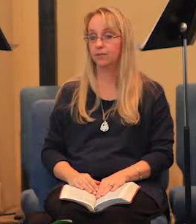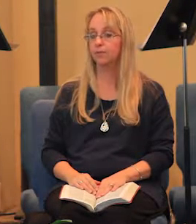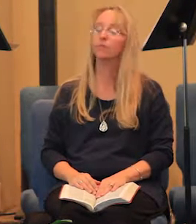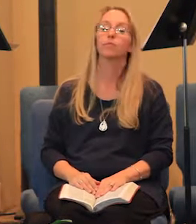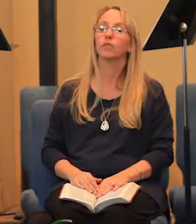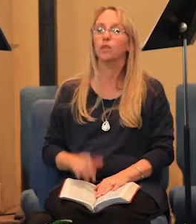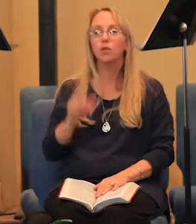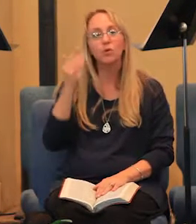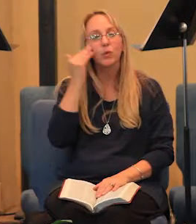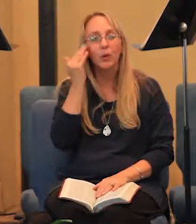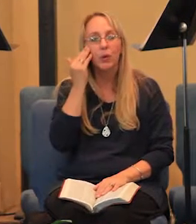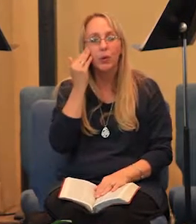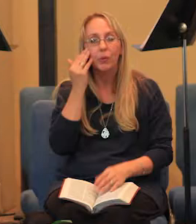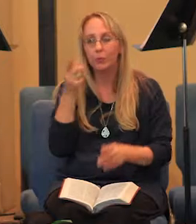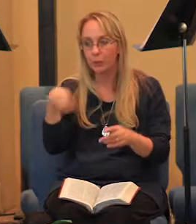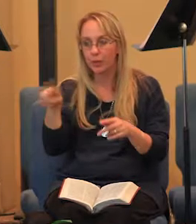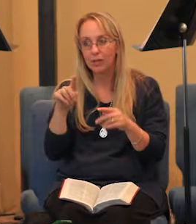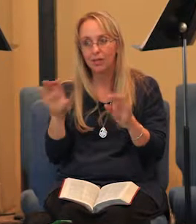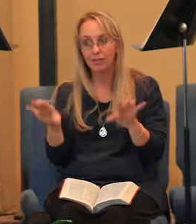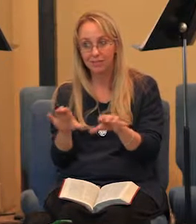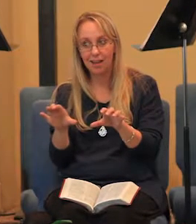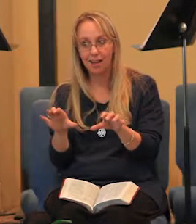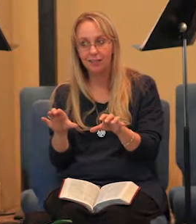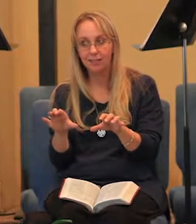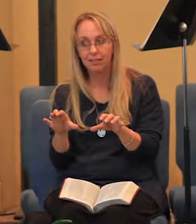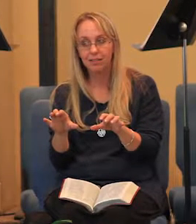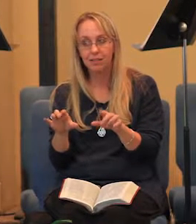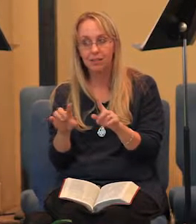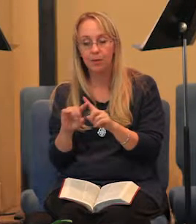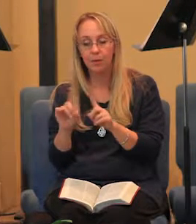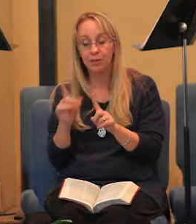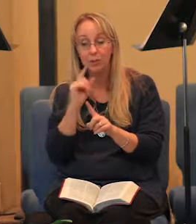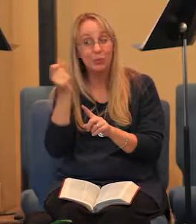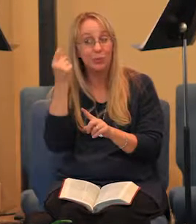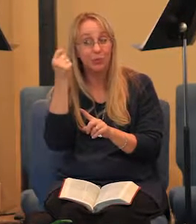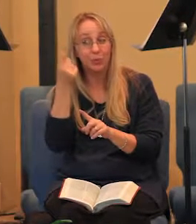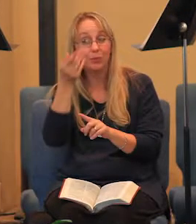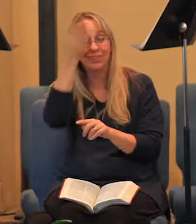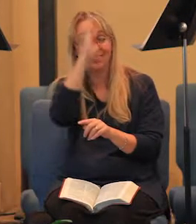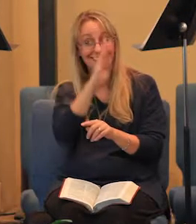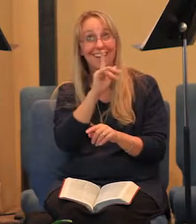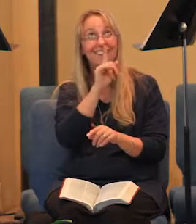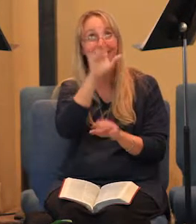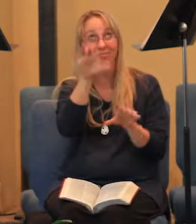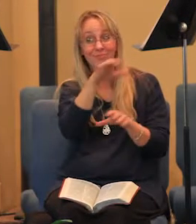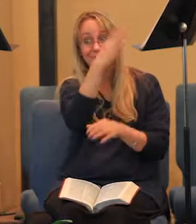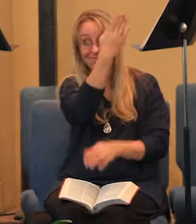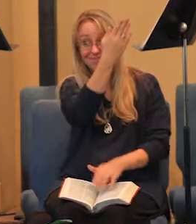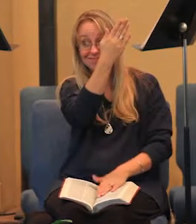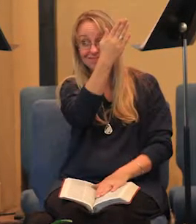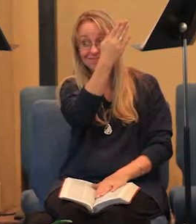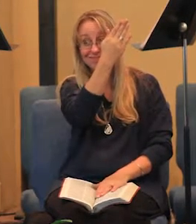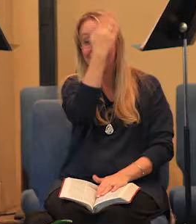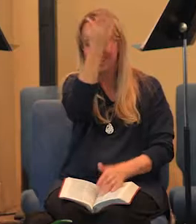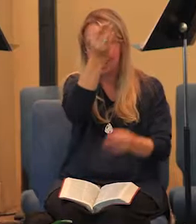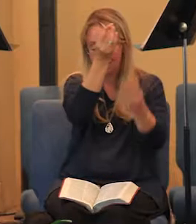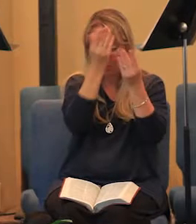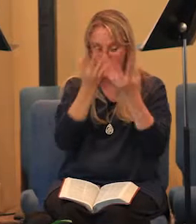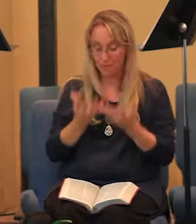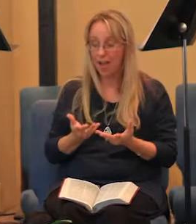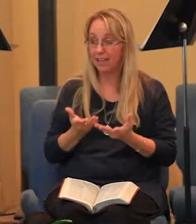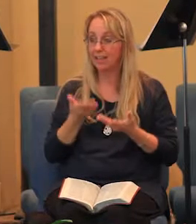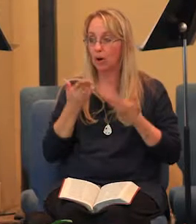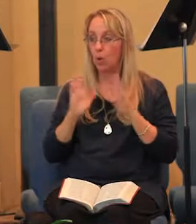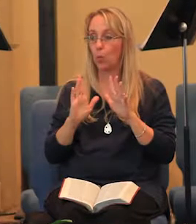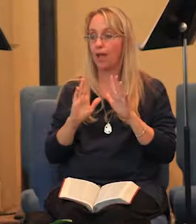So you know what you've done, but do you realize what God has done? God has provided a way out for